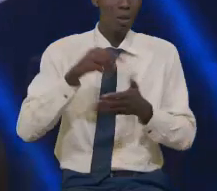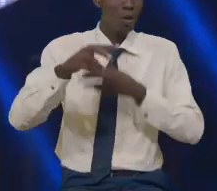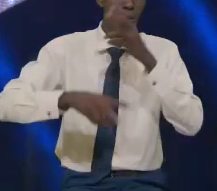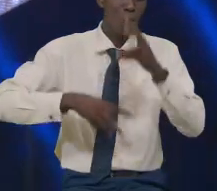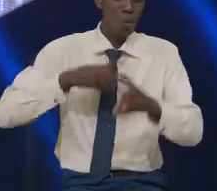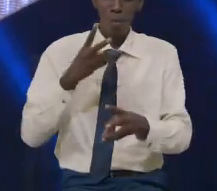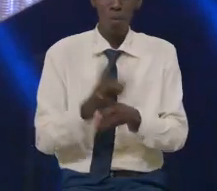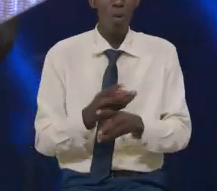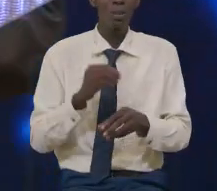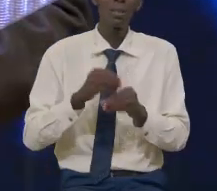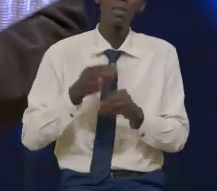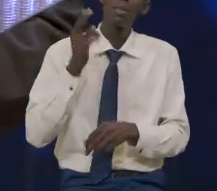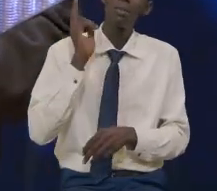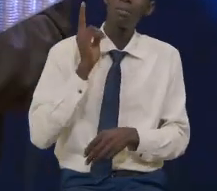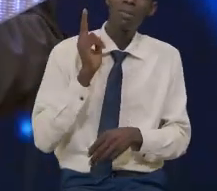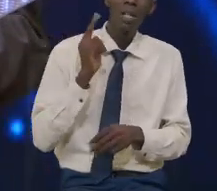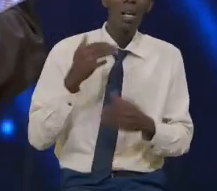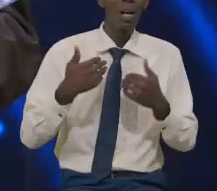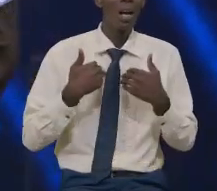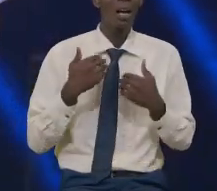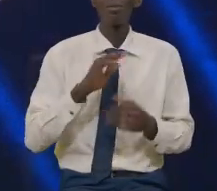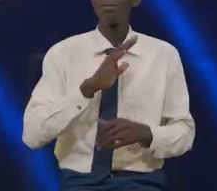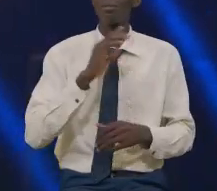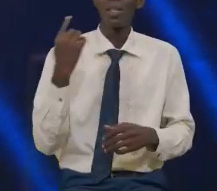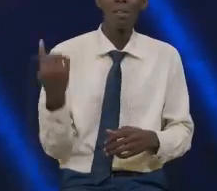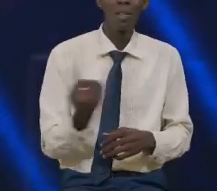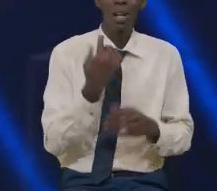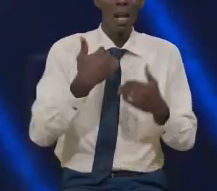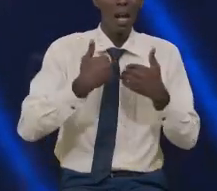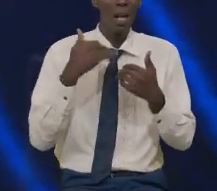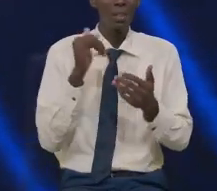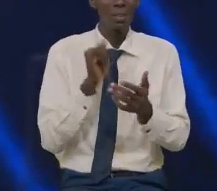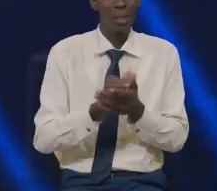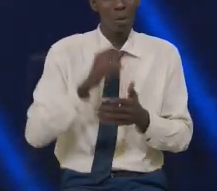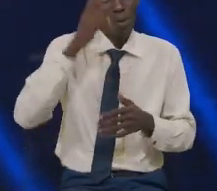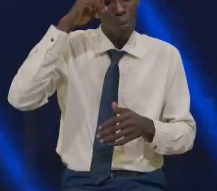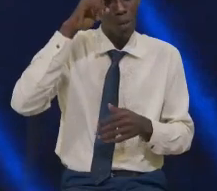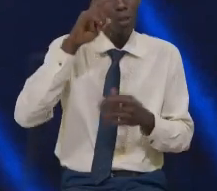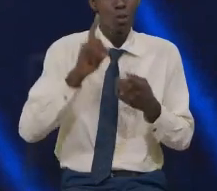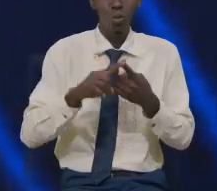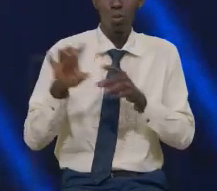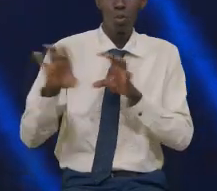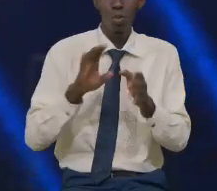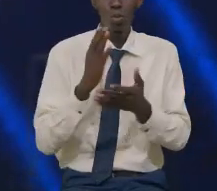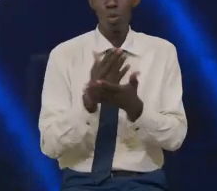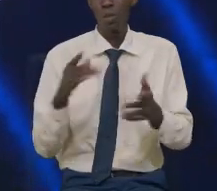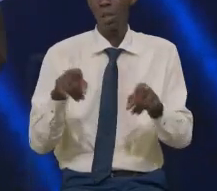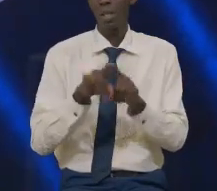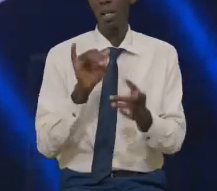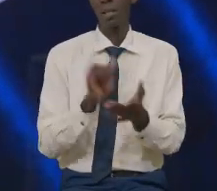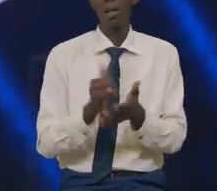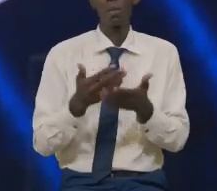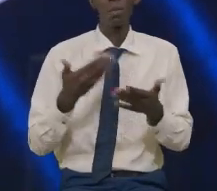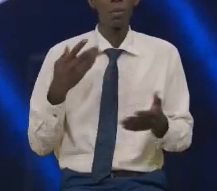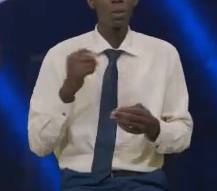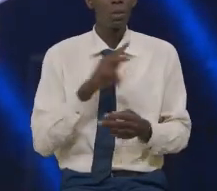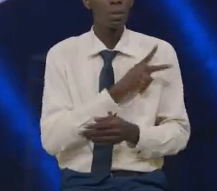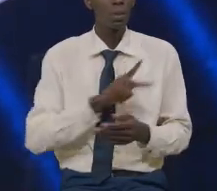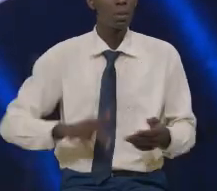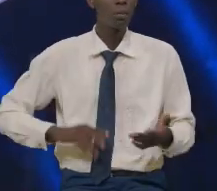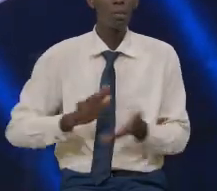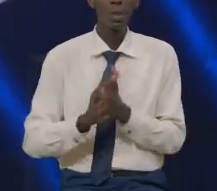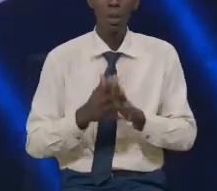in history, has ever asked the wise men to do something like that. He was so furious. He was